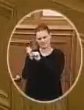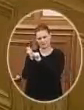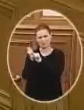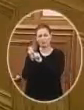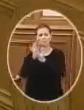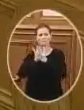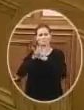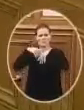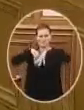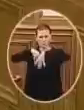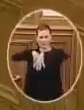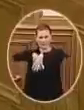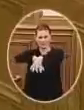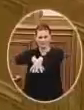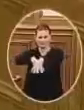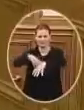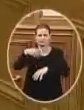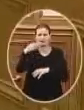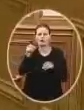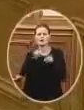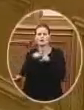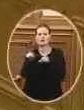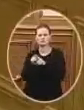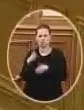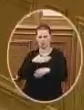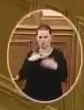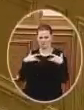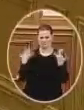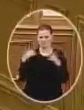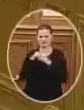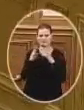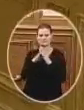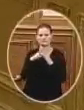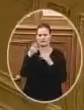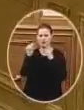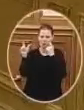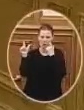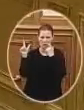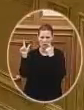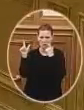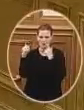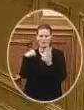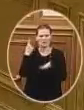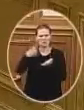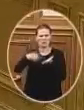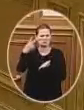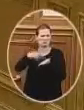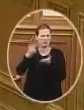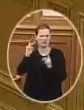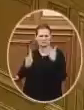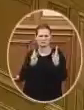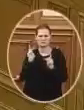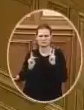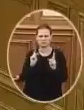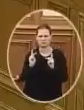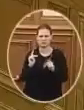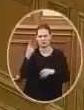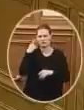parade, and also just a much smaller event here in City Hall, where there were, a couple thousand people here for